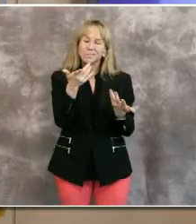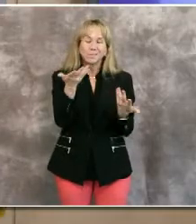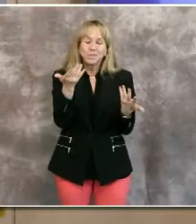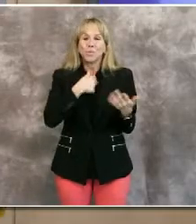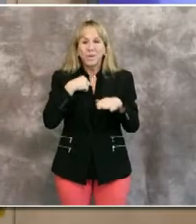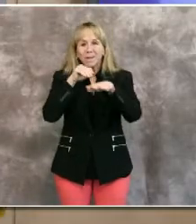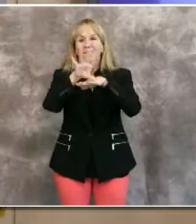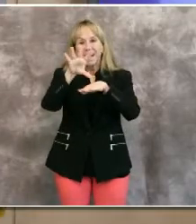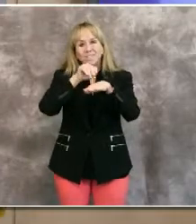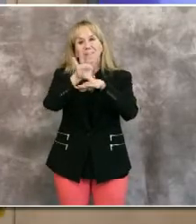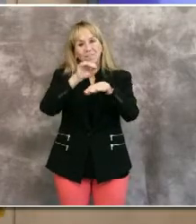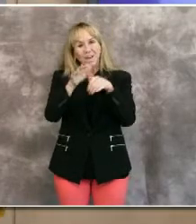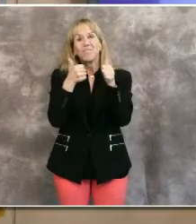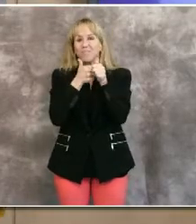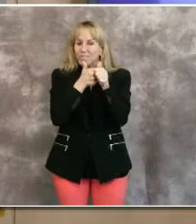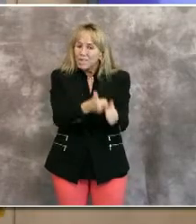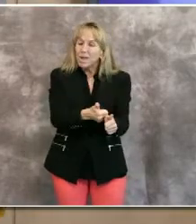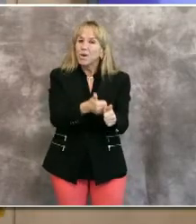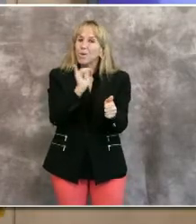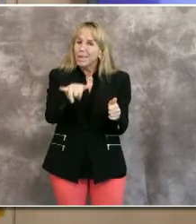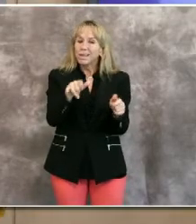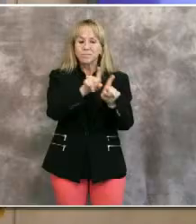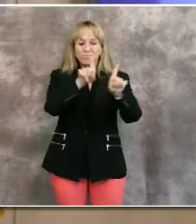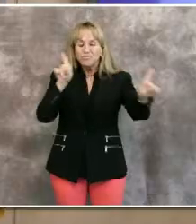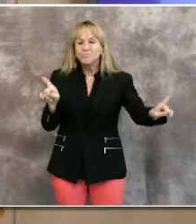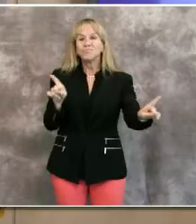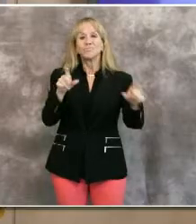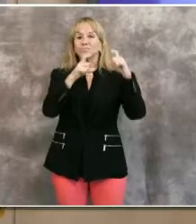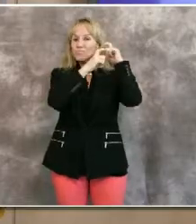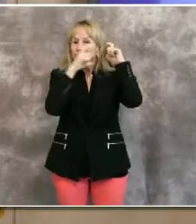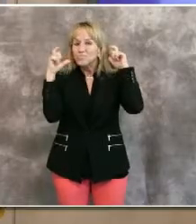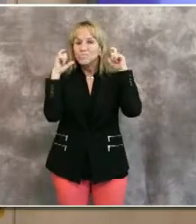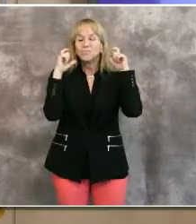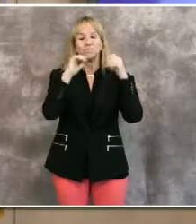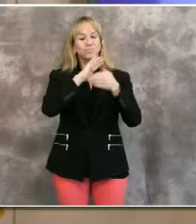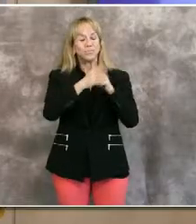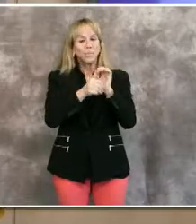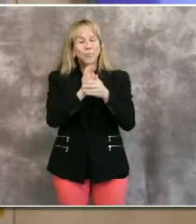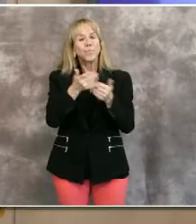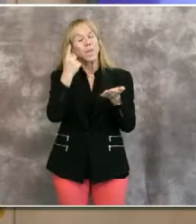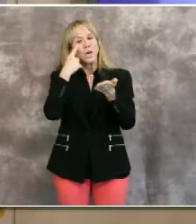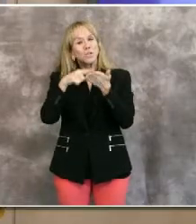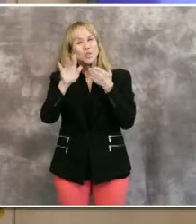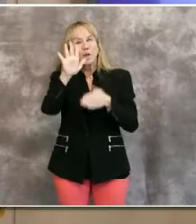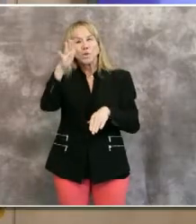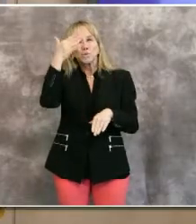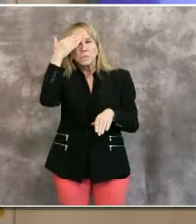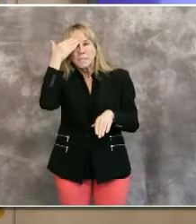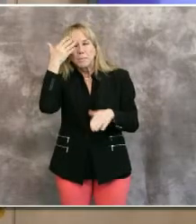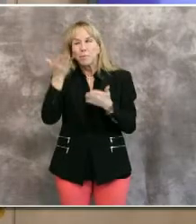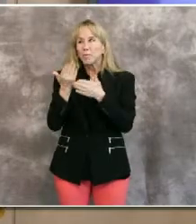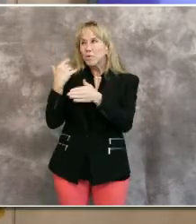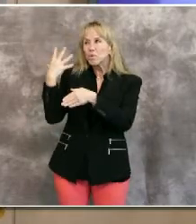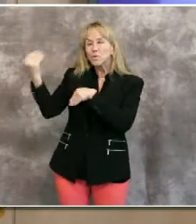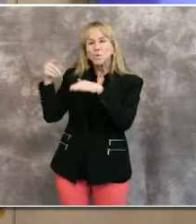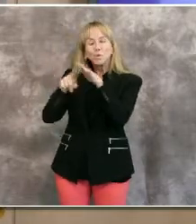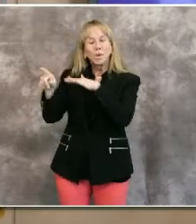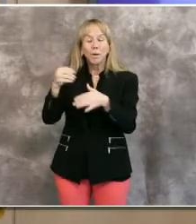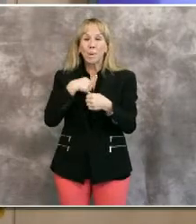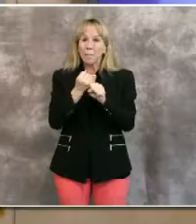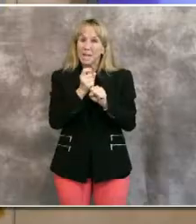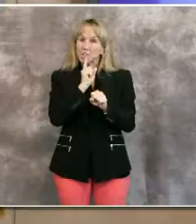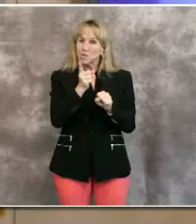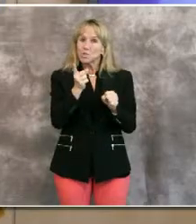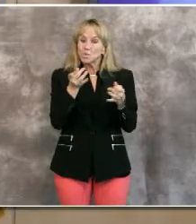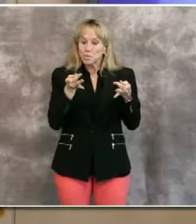things that are put in place around face covering, physical distancing, hand washing, temperature checks. The only way that we can ensure a smooth and